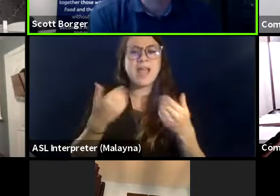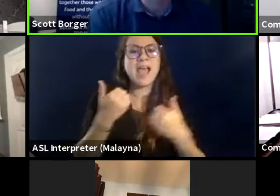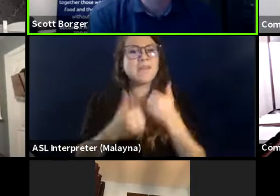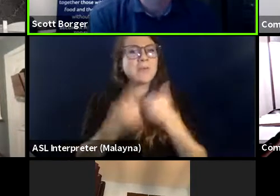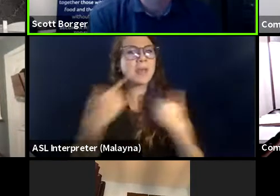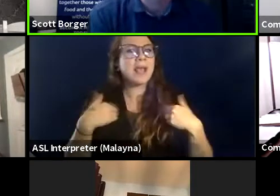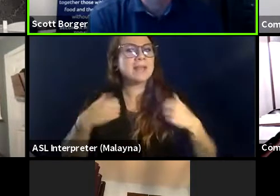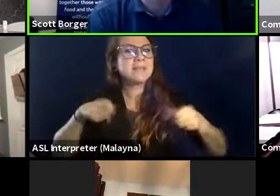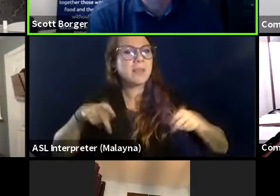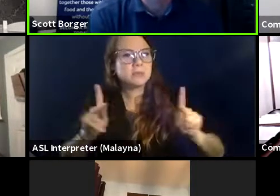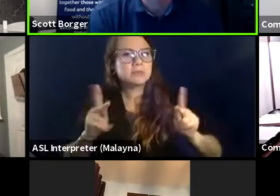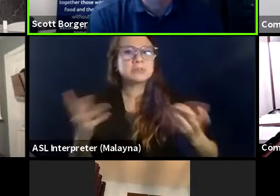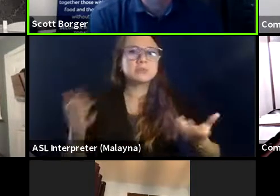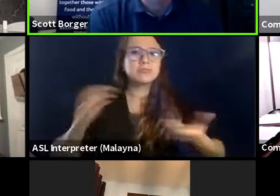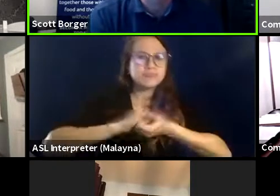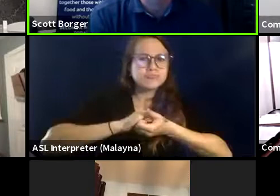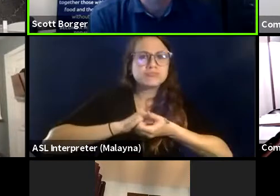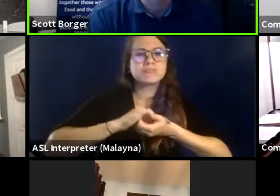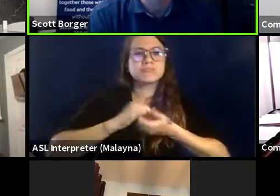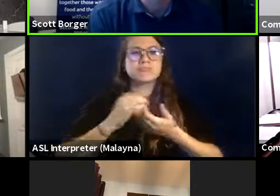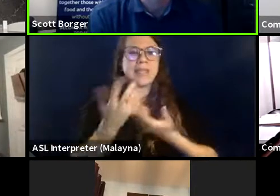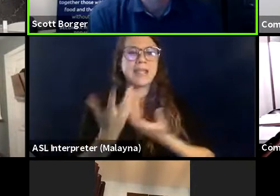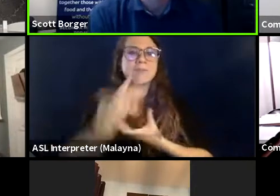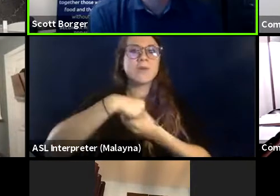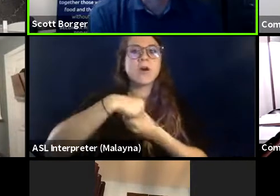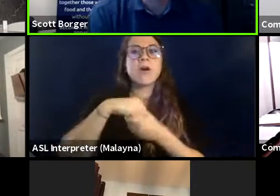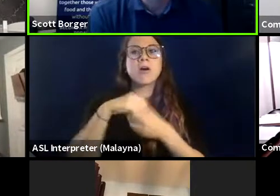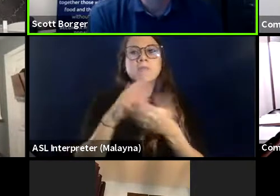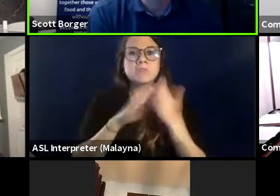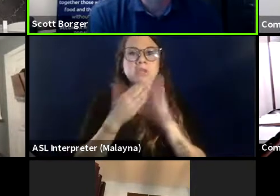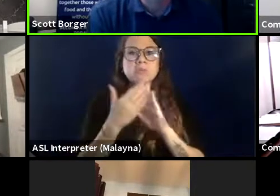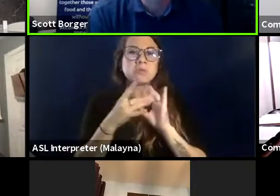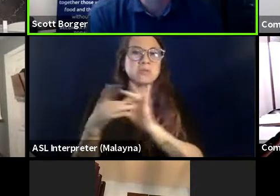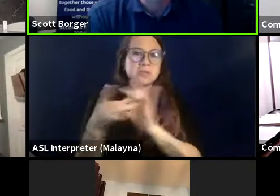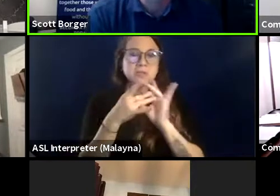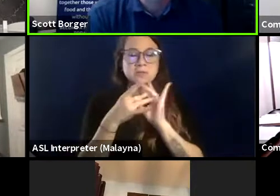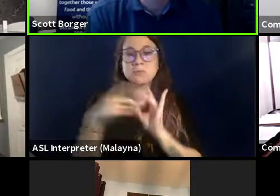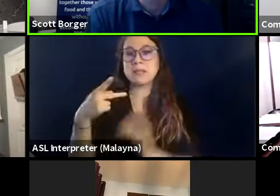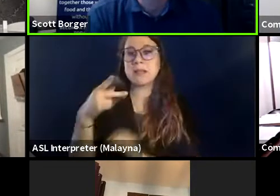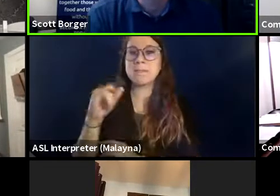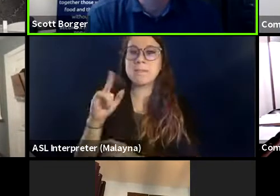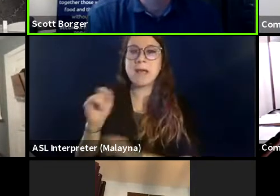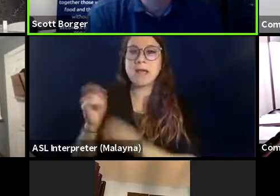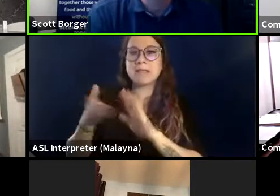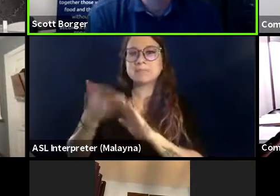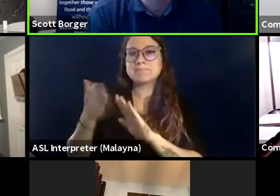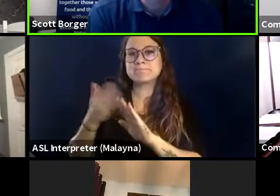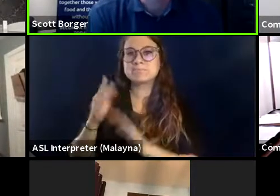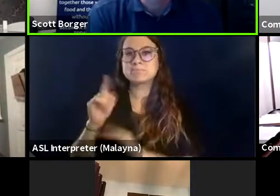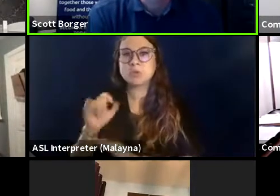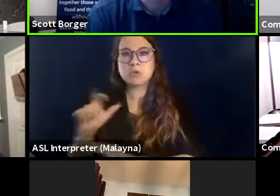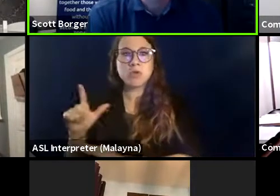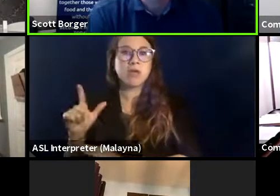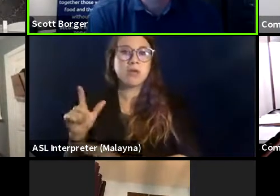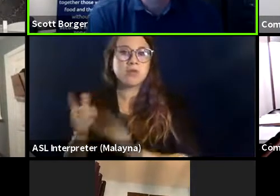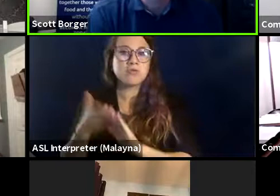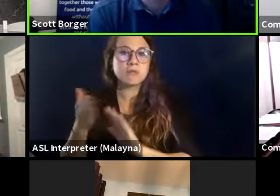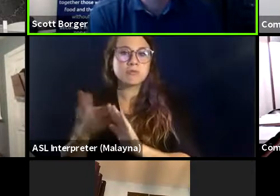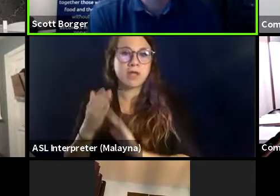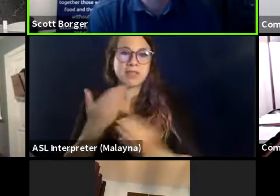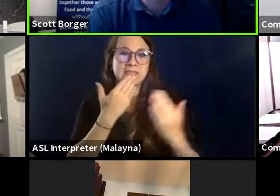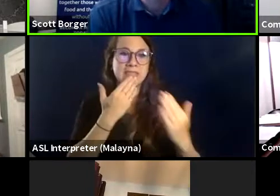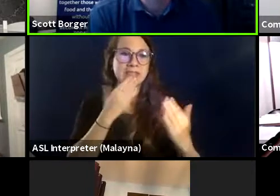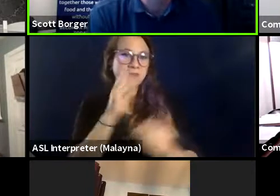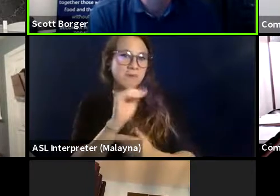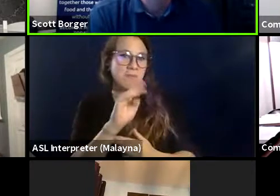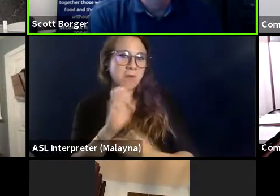to engage and connect the community together. We did a pilot one of these Thank you, Commissioner Moore, for coming to our